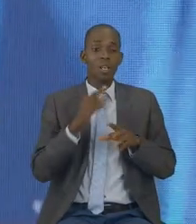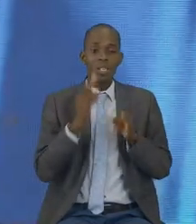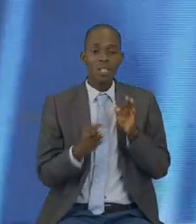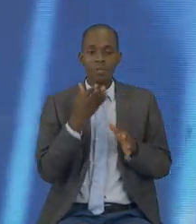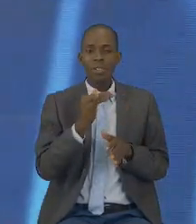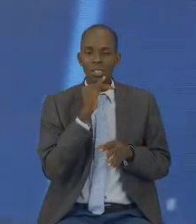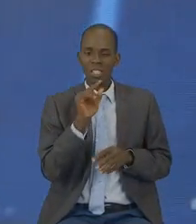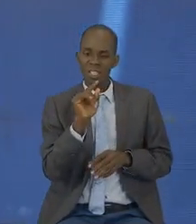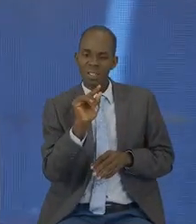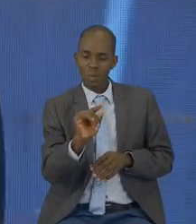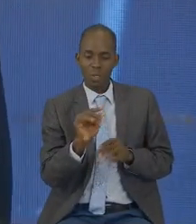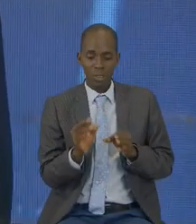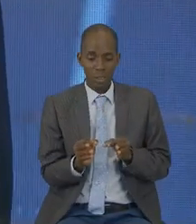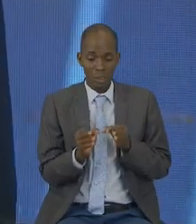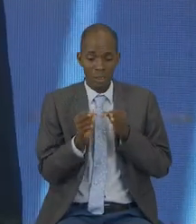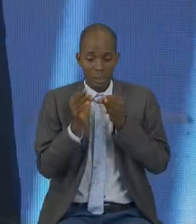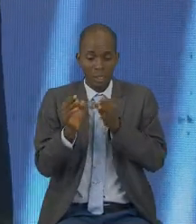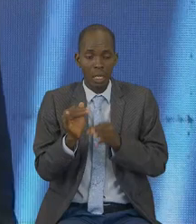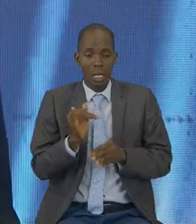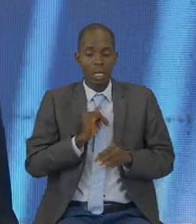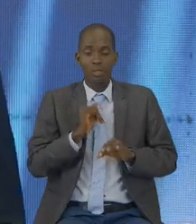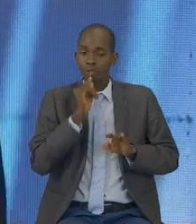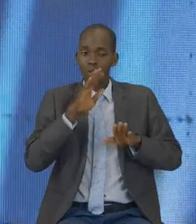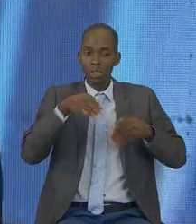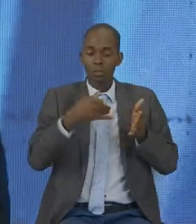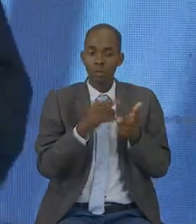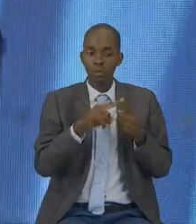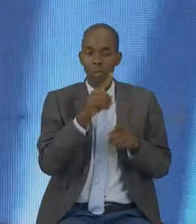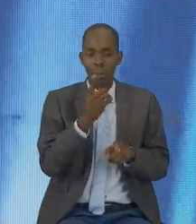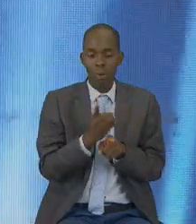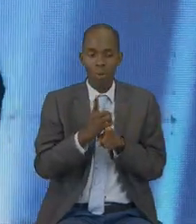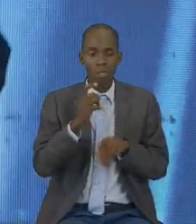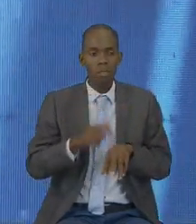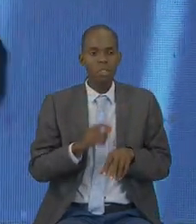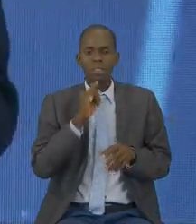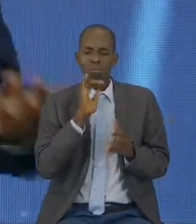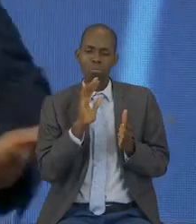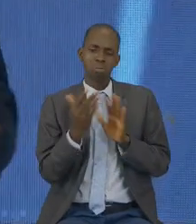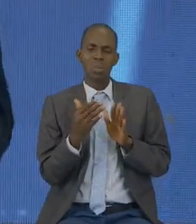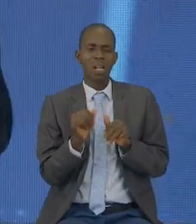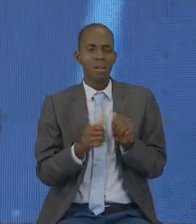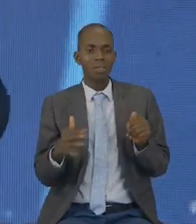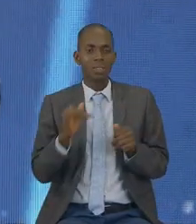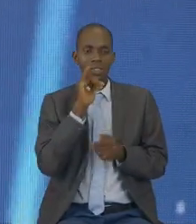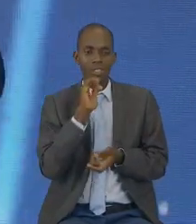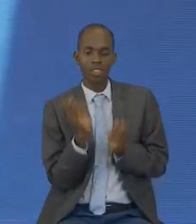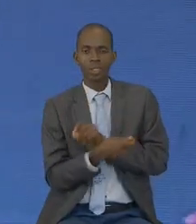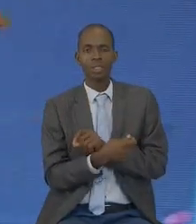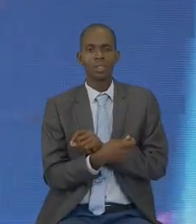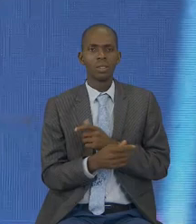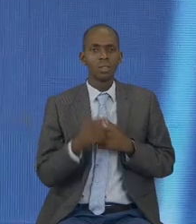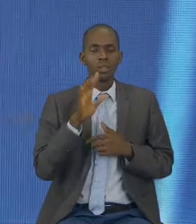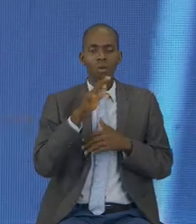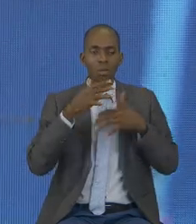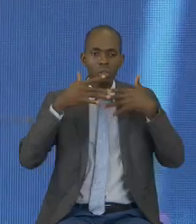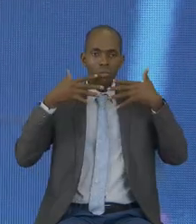you don't have it, you know, at this time, the time you like, it's like everything is turned upside down. Your